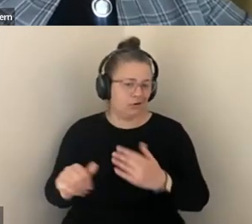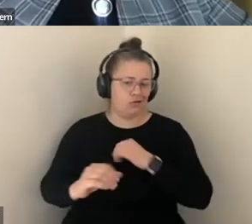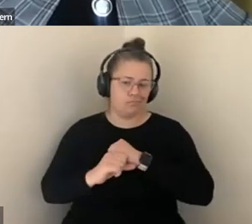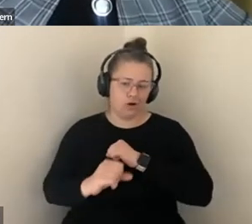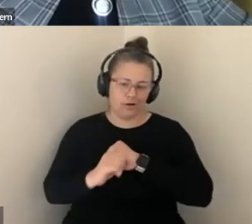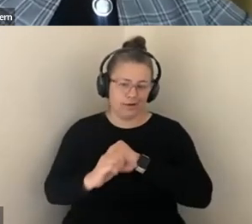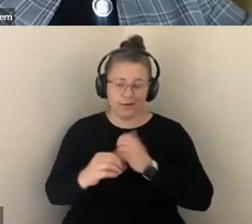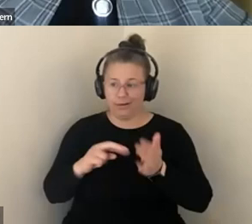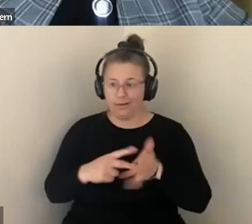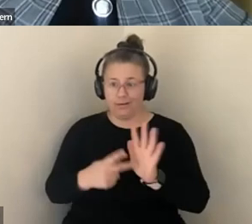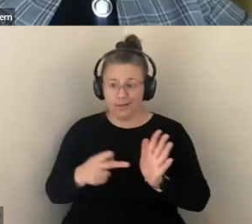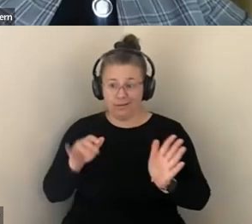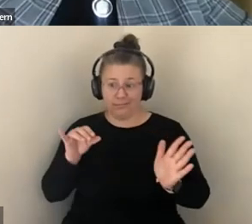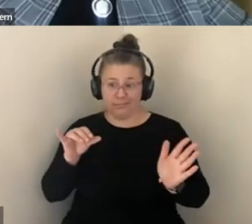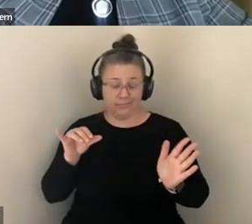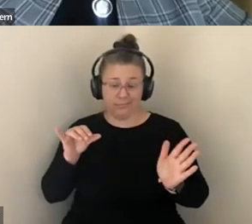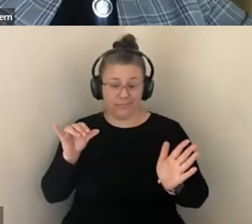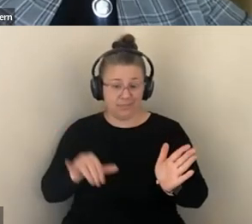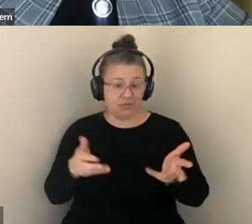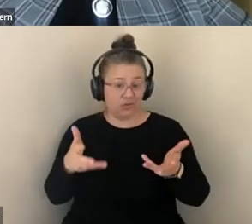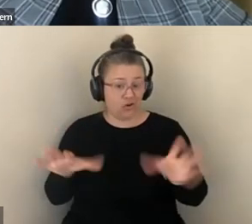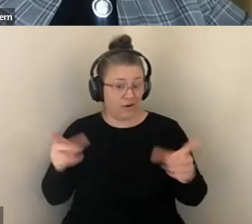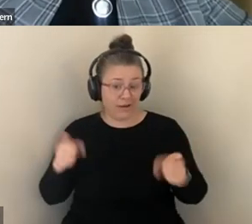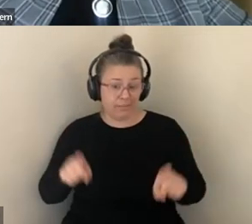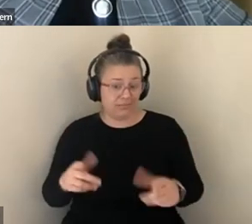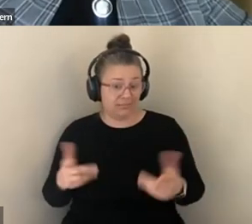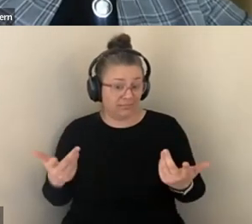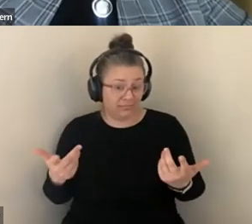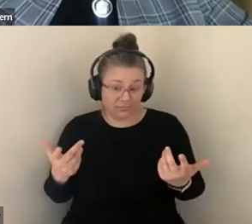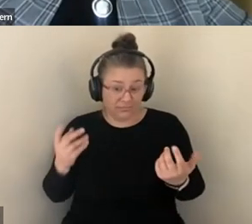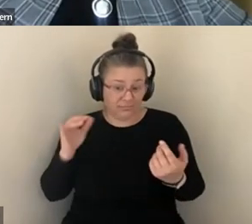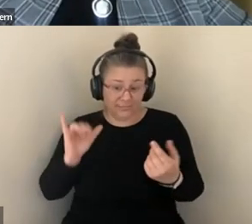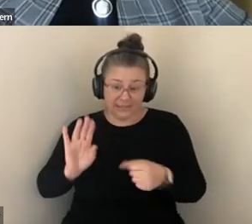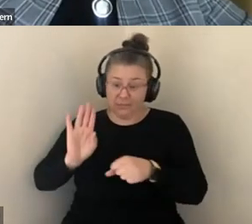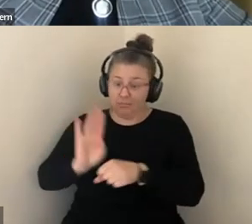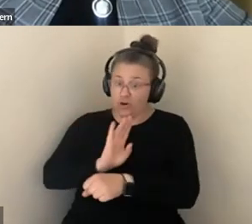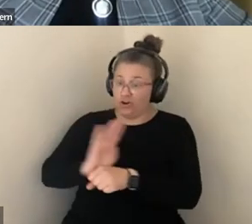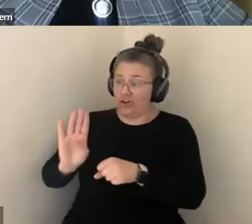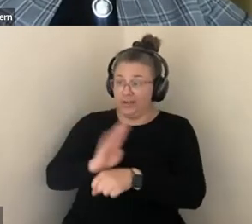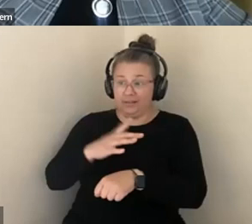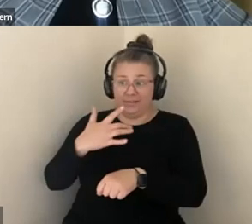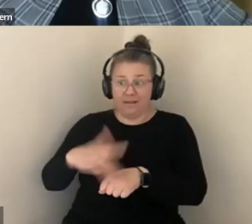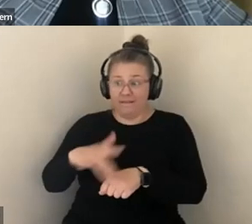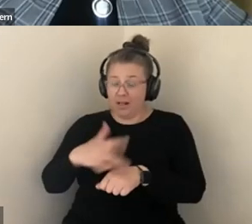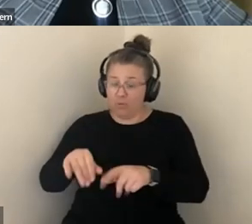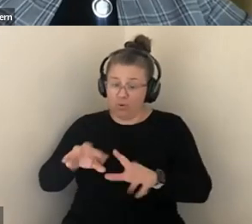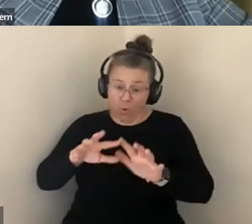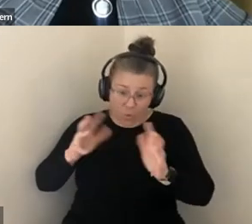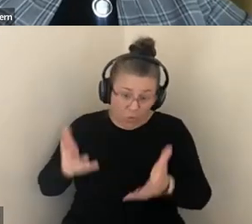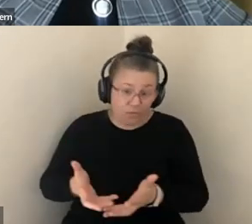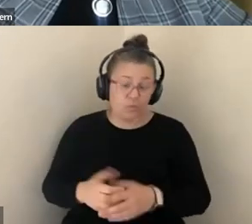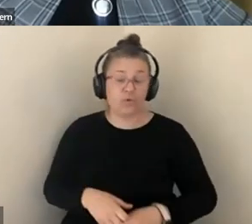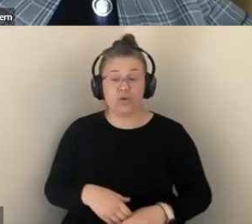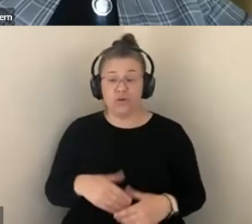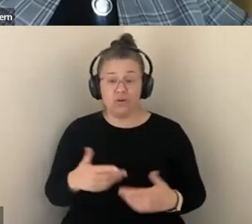the world and it's being used mostly privately, which of course exacerbates gaps in terms of access